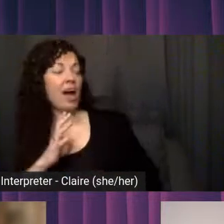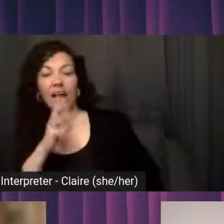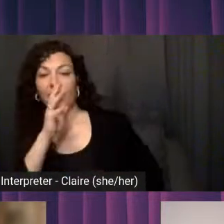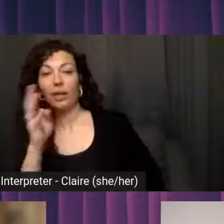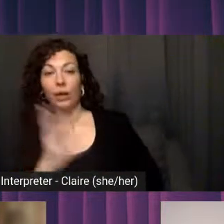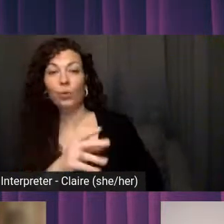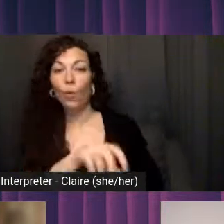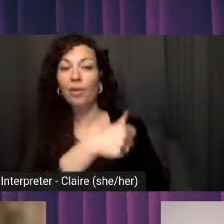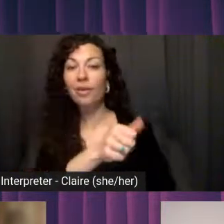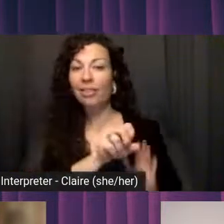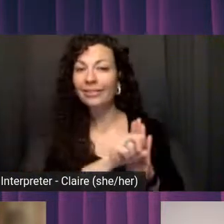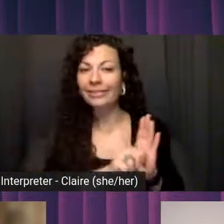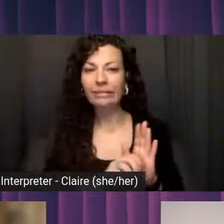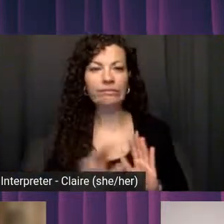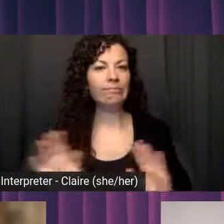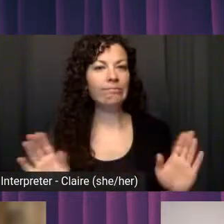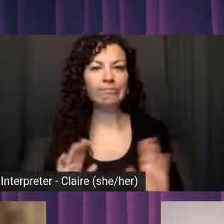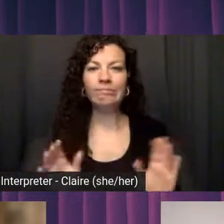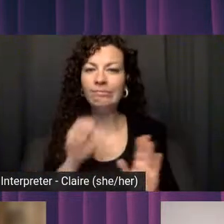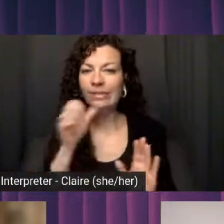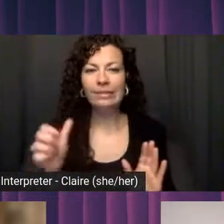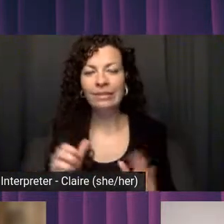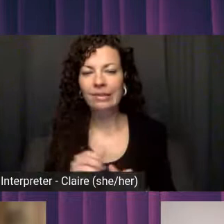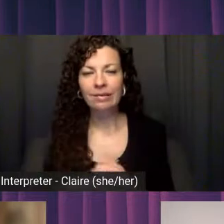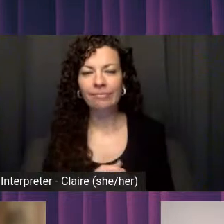same for people who are at risk of losing